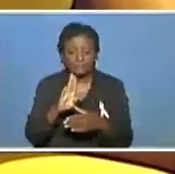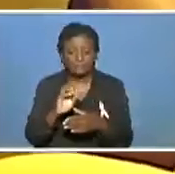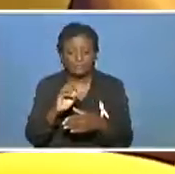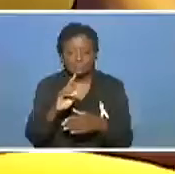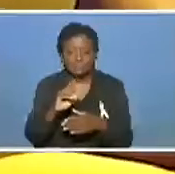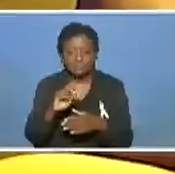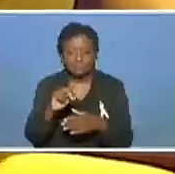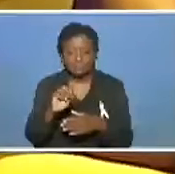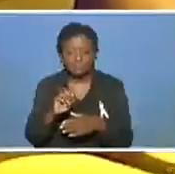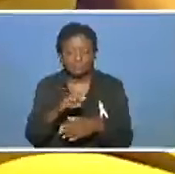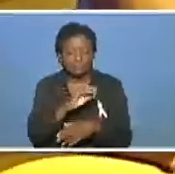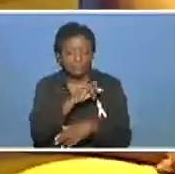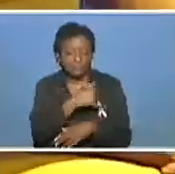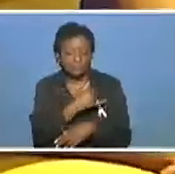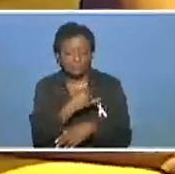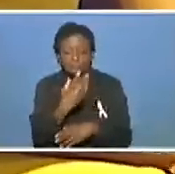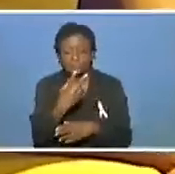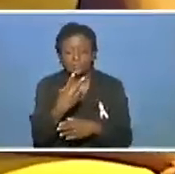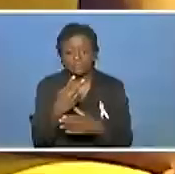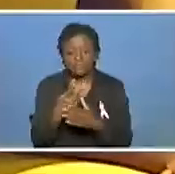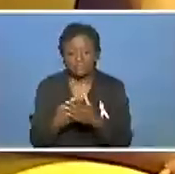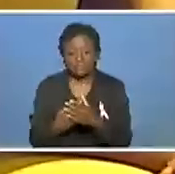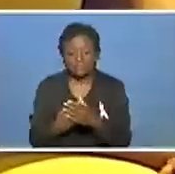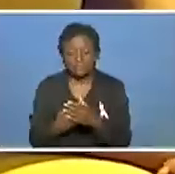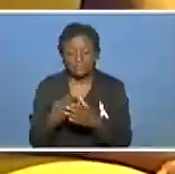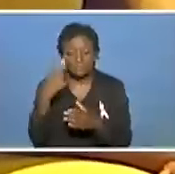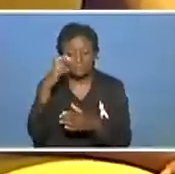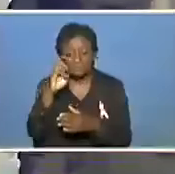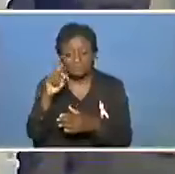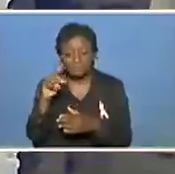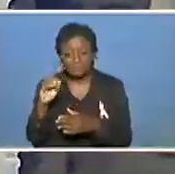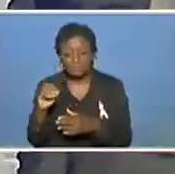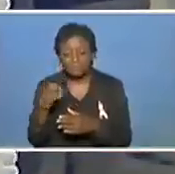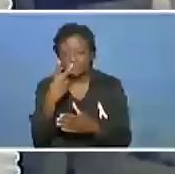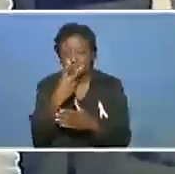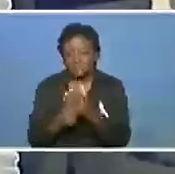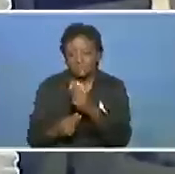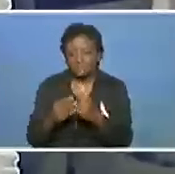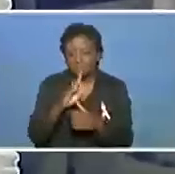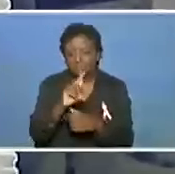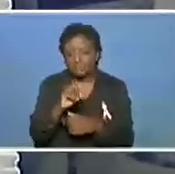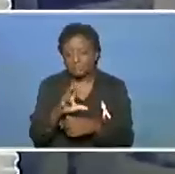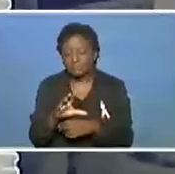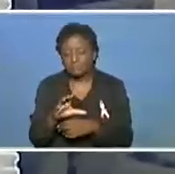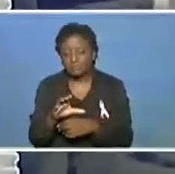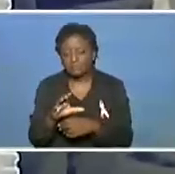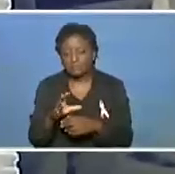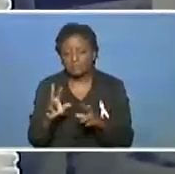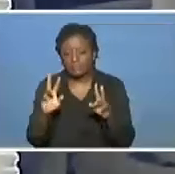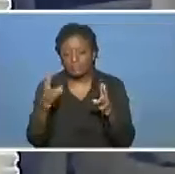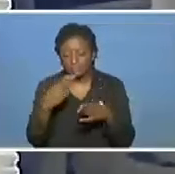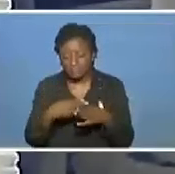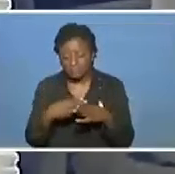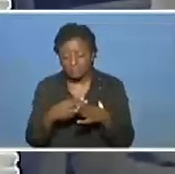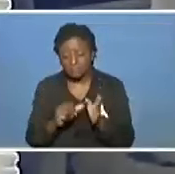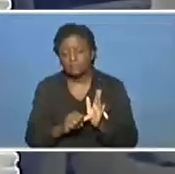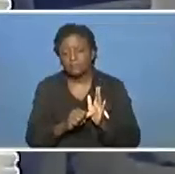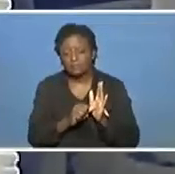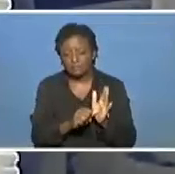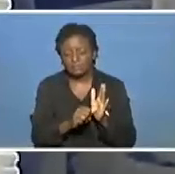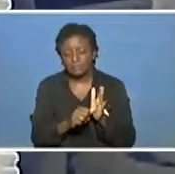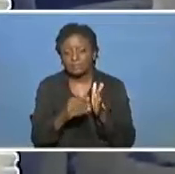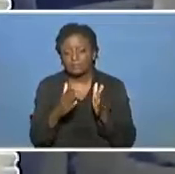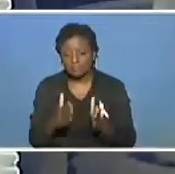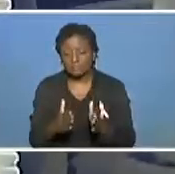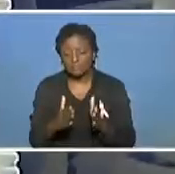Culmer are both Bahamas Telecommunications Company brand ambassadors who are now excited about the new partnership and the value it brings